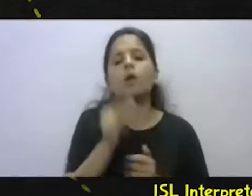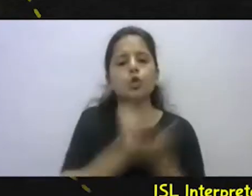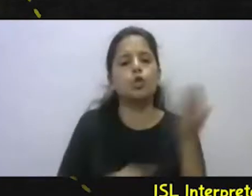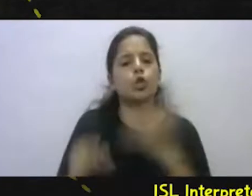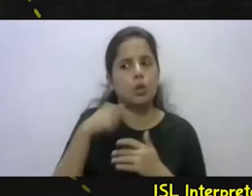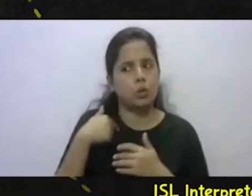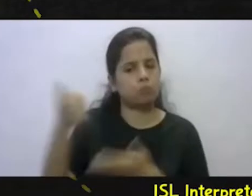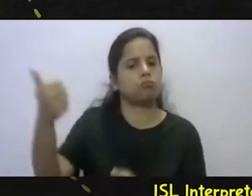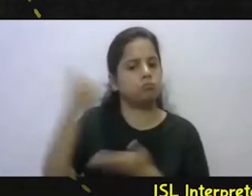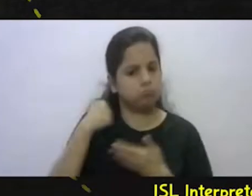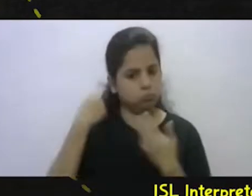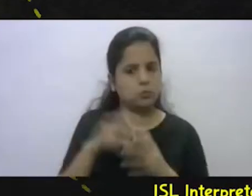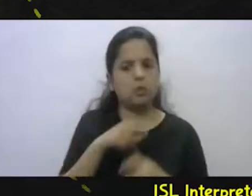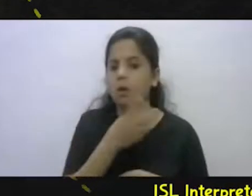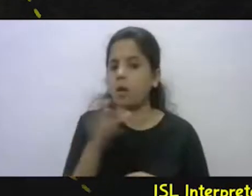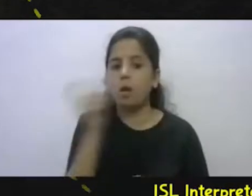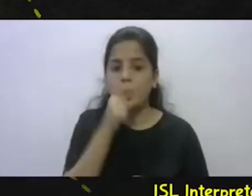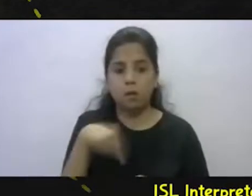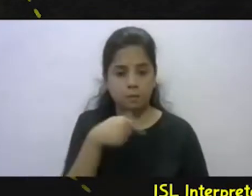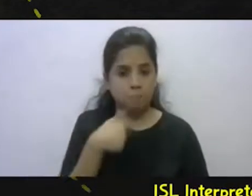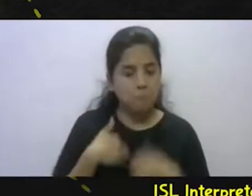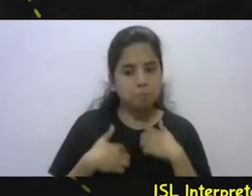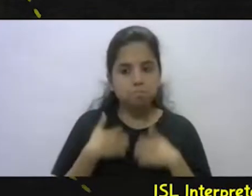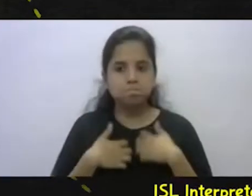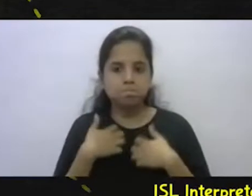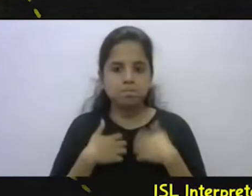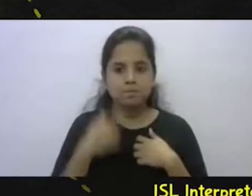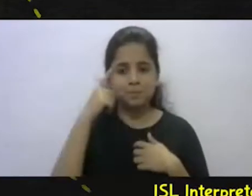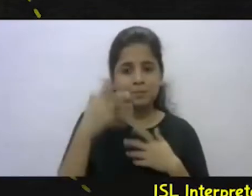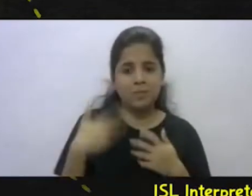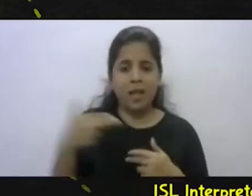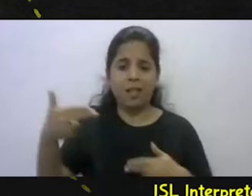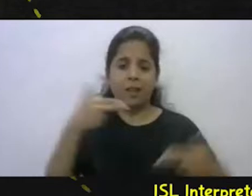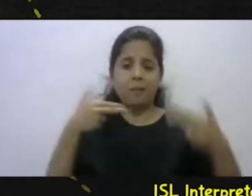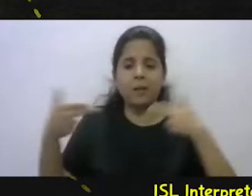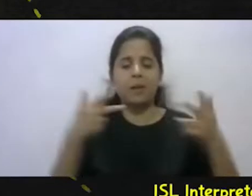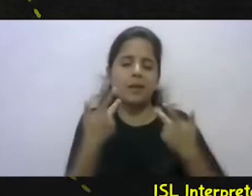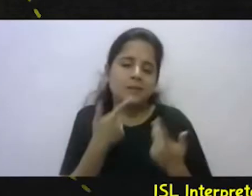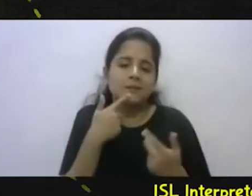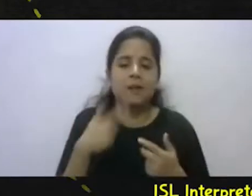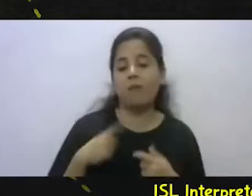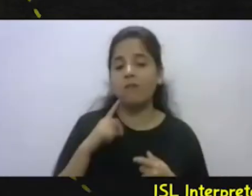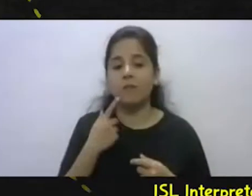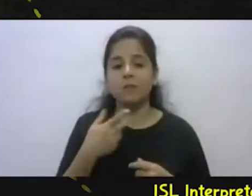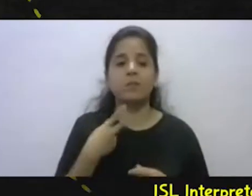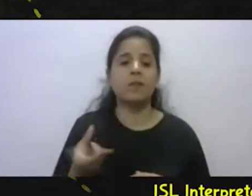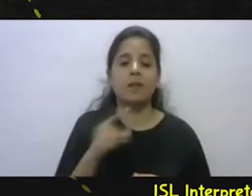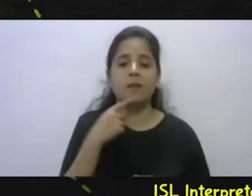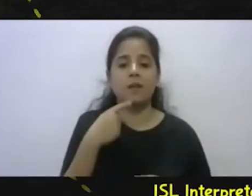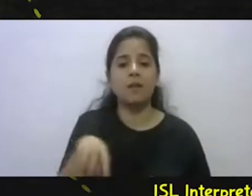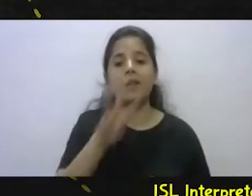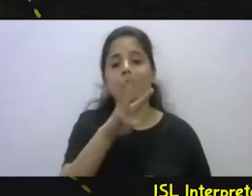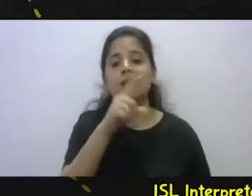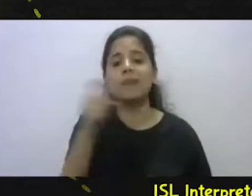that time, like all undergraduates, I was very excited by sexy names. So I had a name called Against